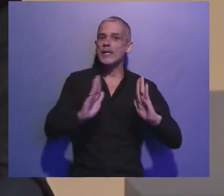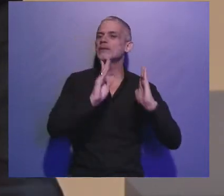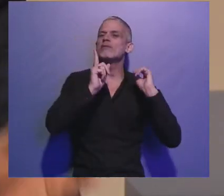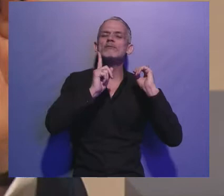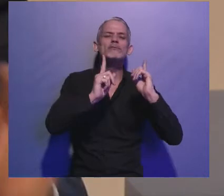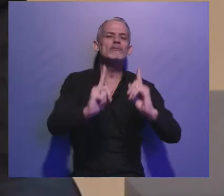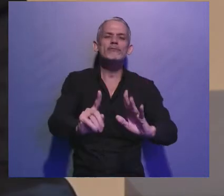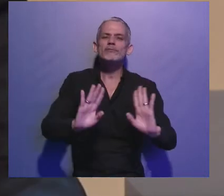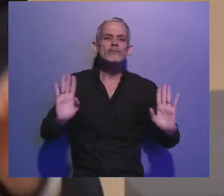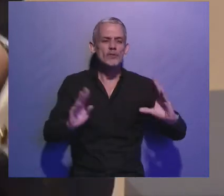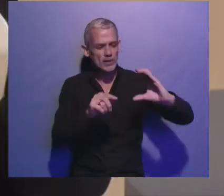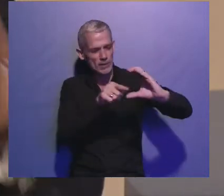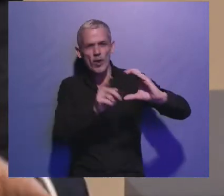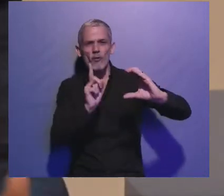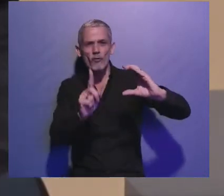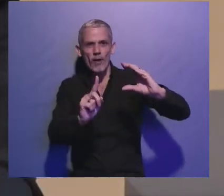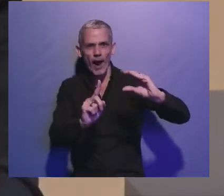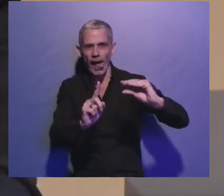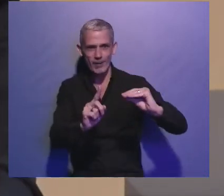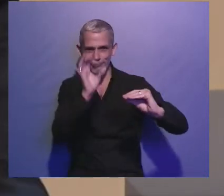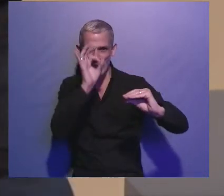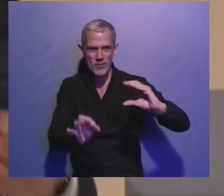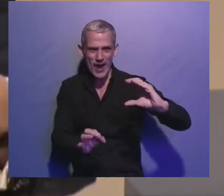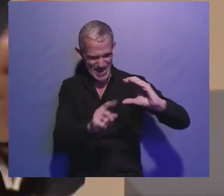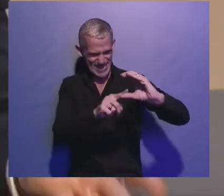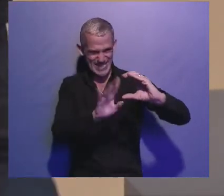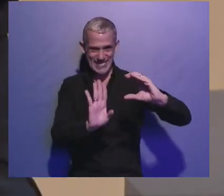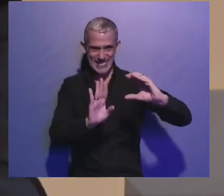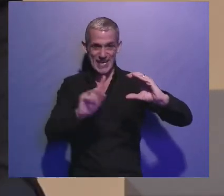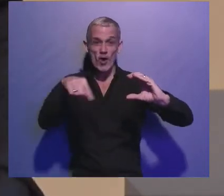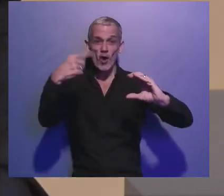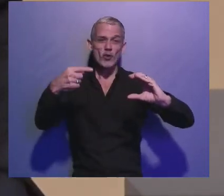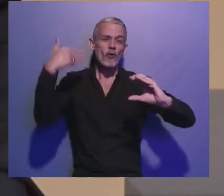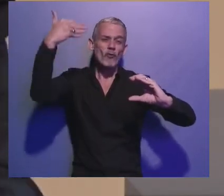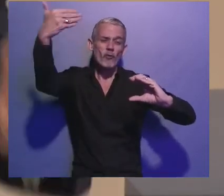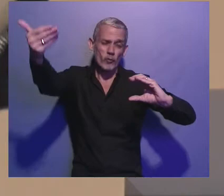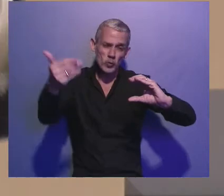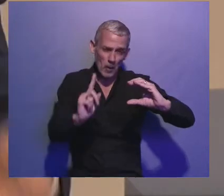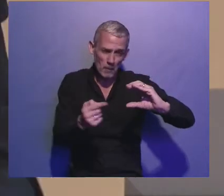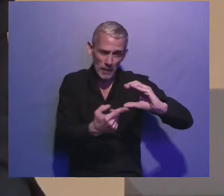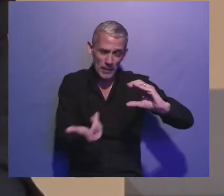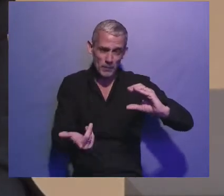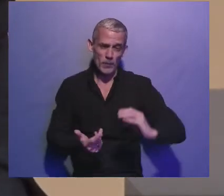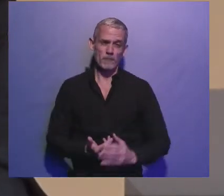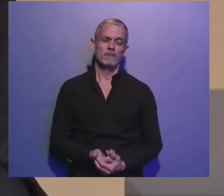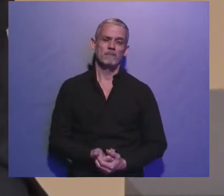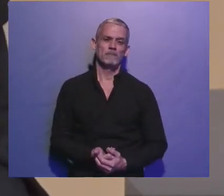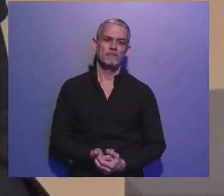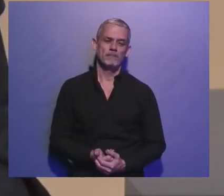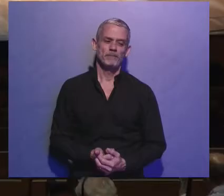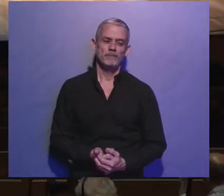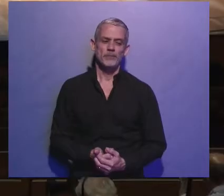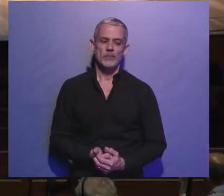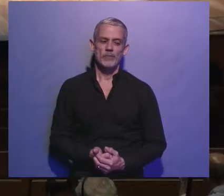With Open Sao Paulo, what we will achieve will be archived, and it can be